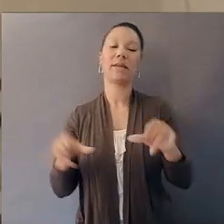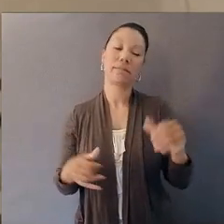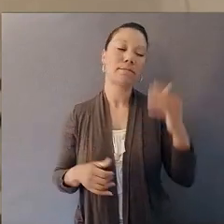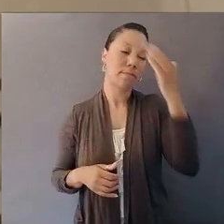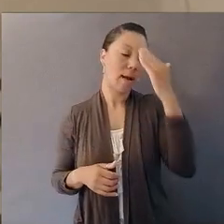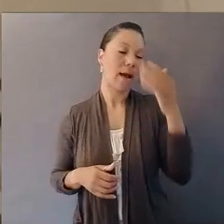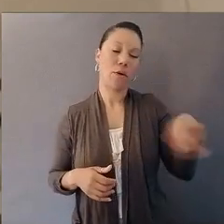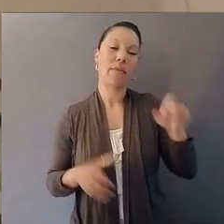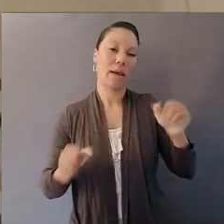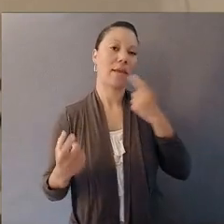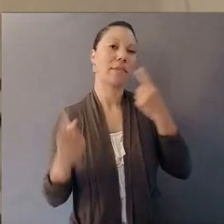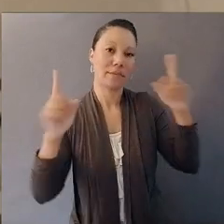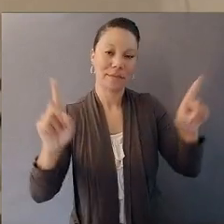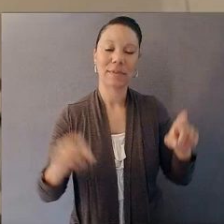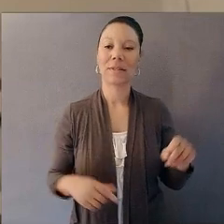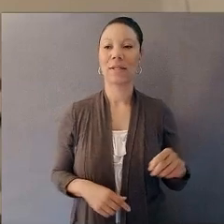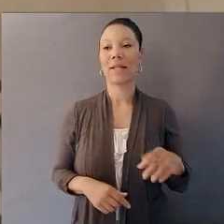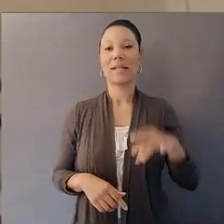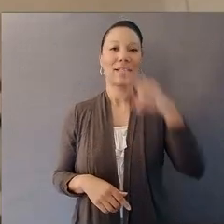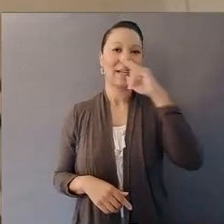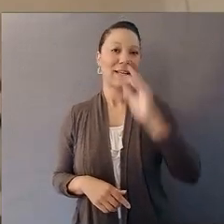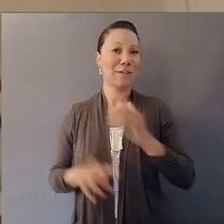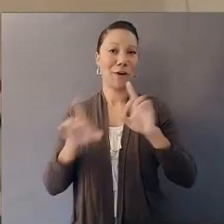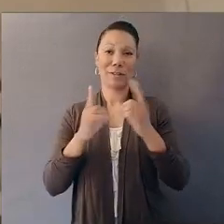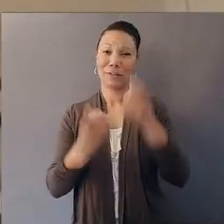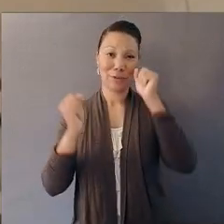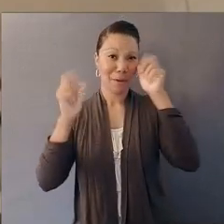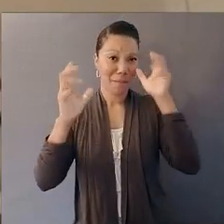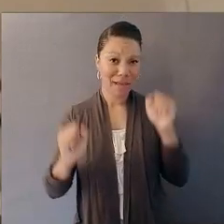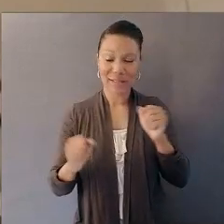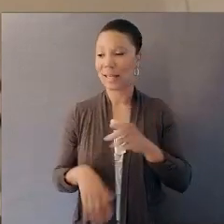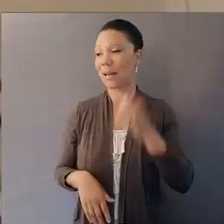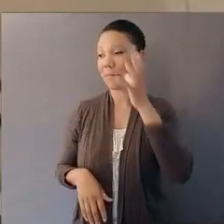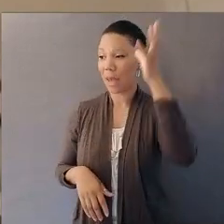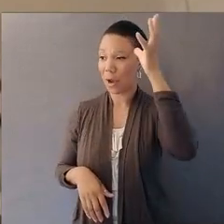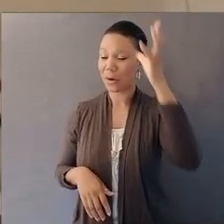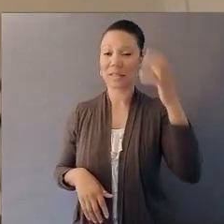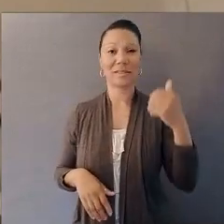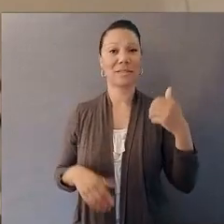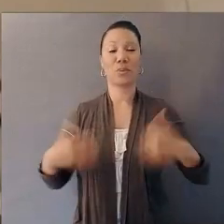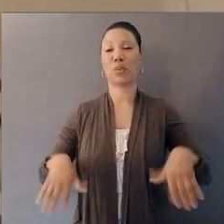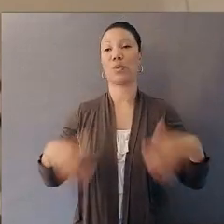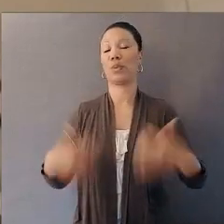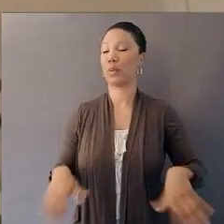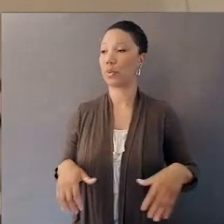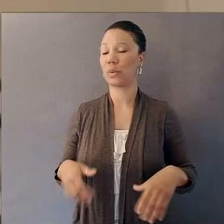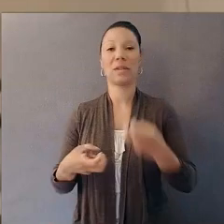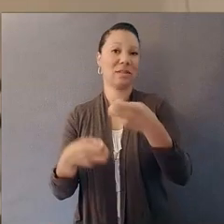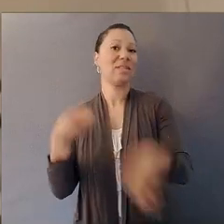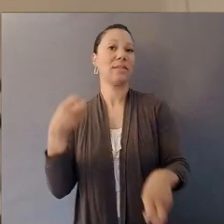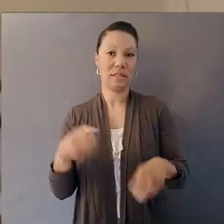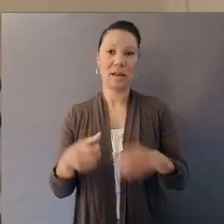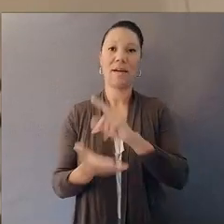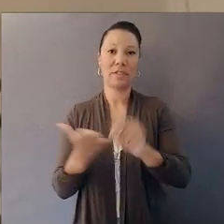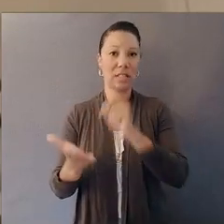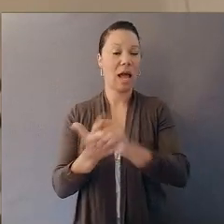these kids in the district are amazing kids, and the parents are doing an unbelievable time. with juggling everything in